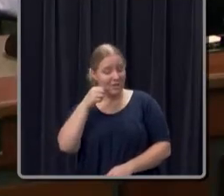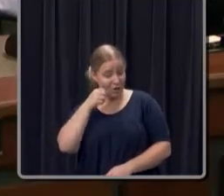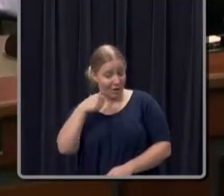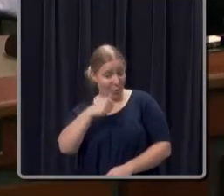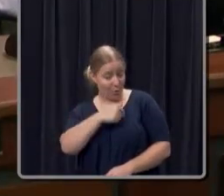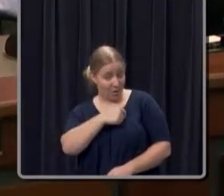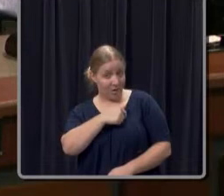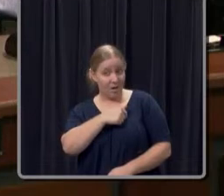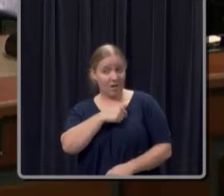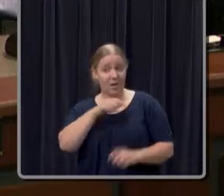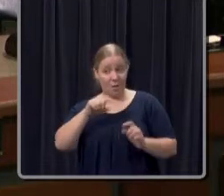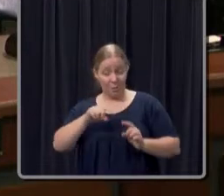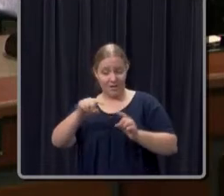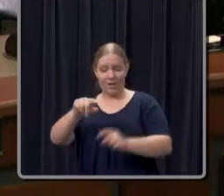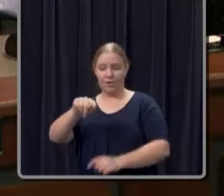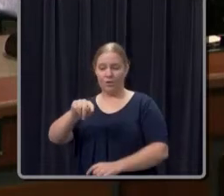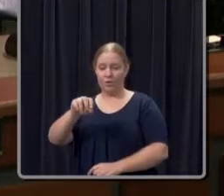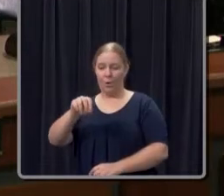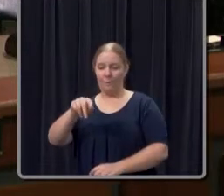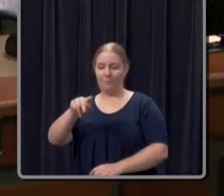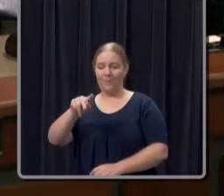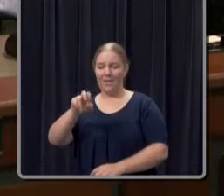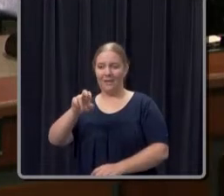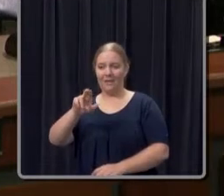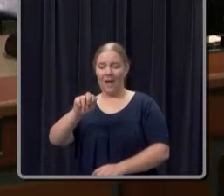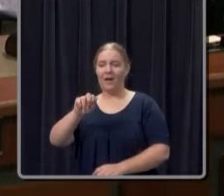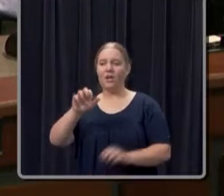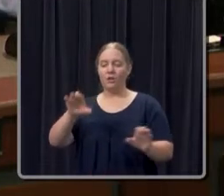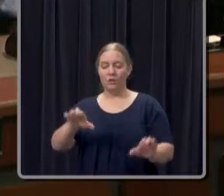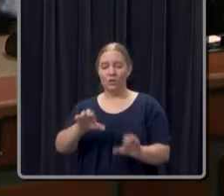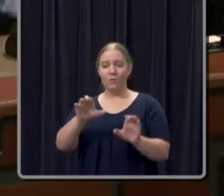in Topeka and doing advocacy